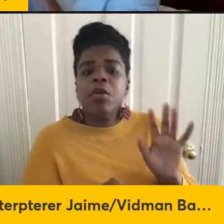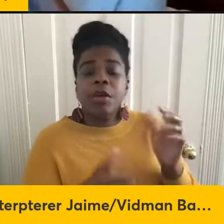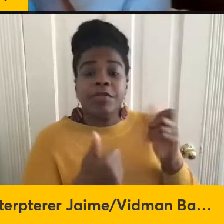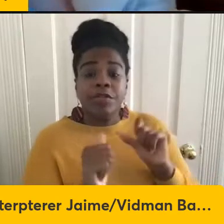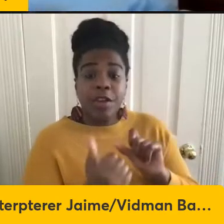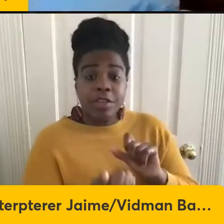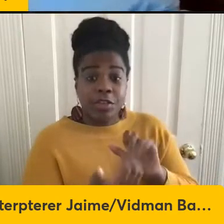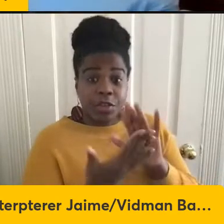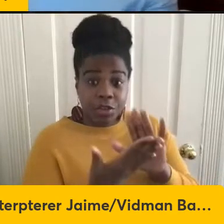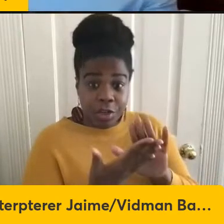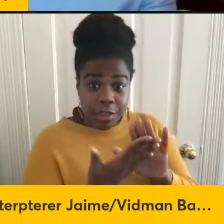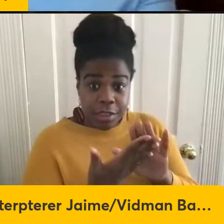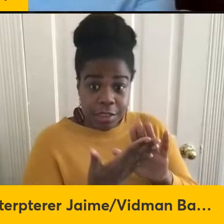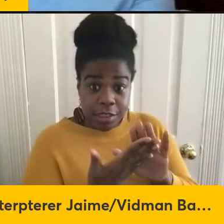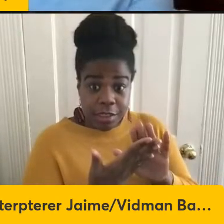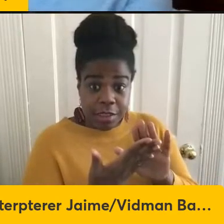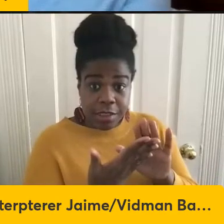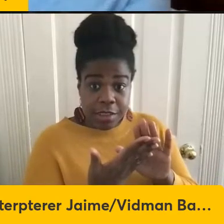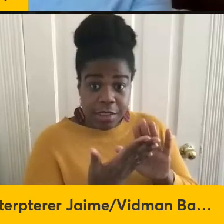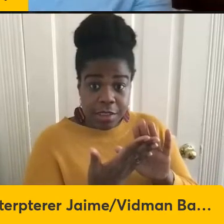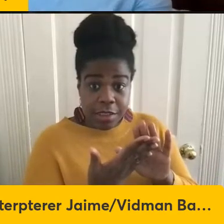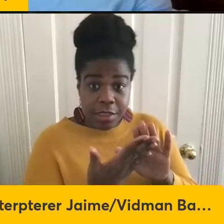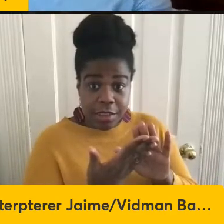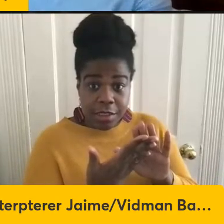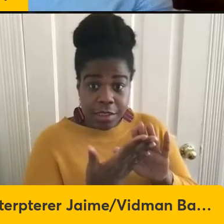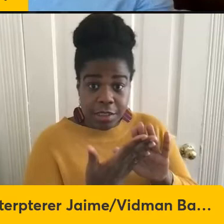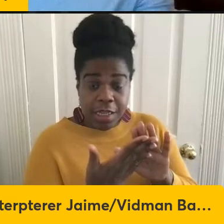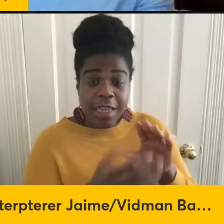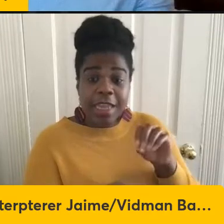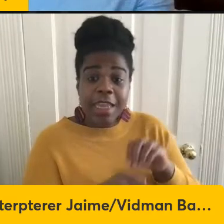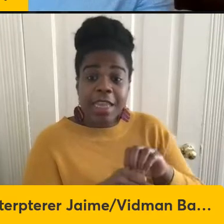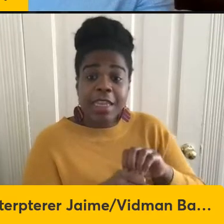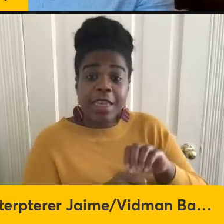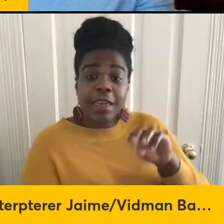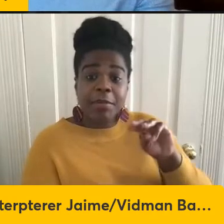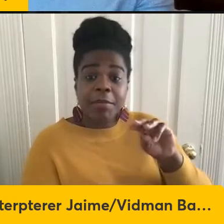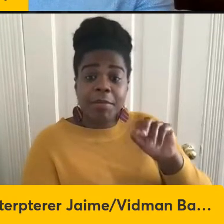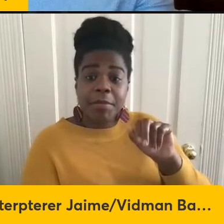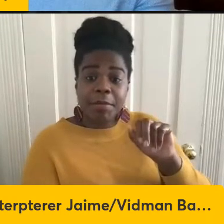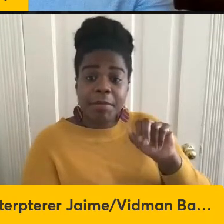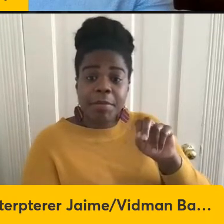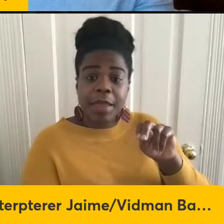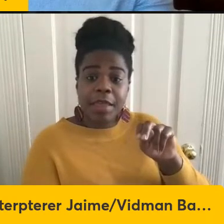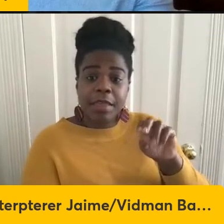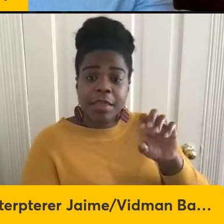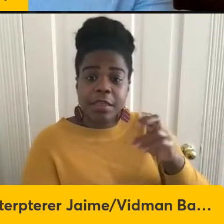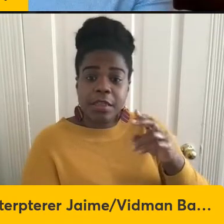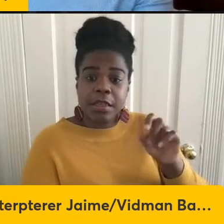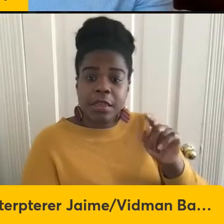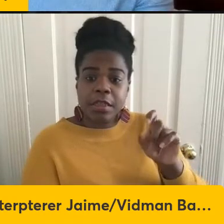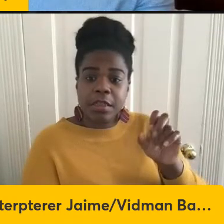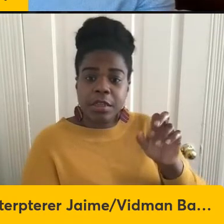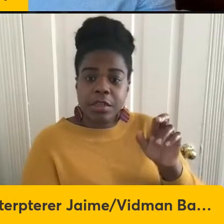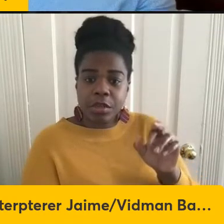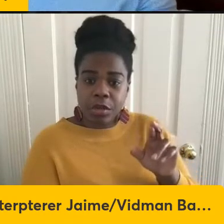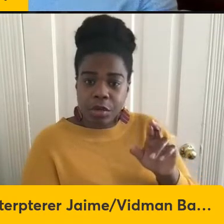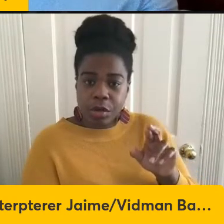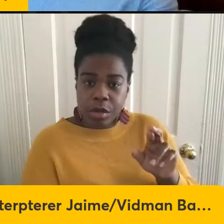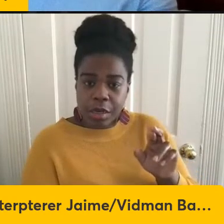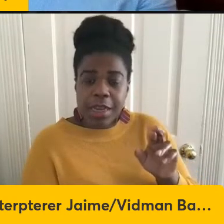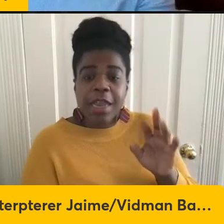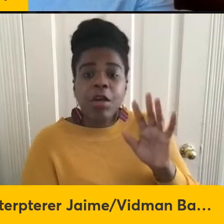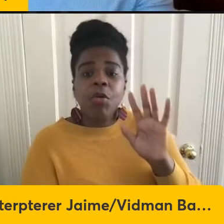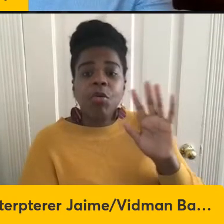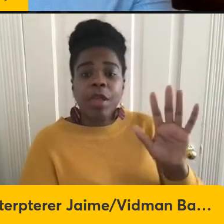an organisation in Greater Manchester is that we've been commissioned to provide empower